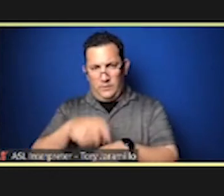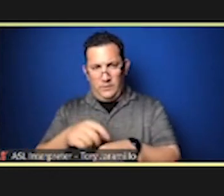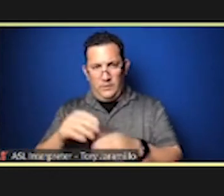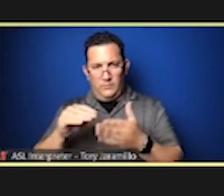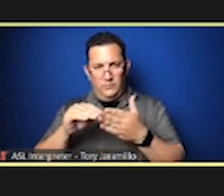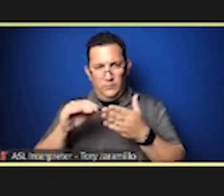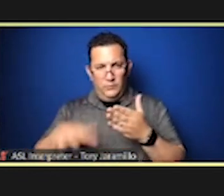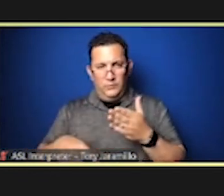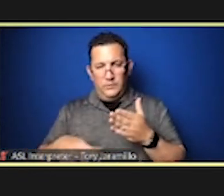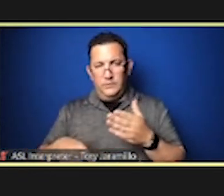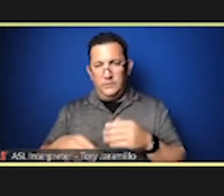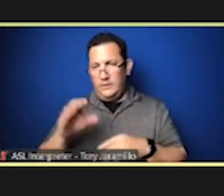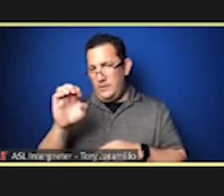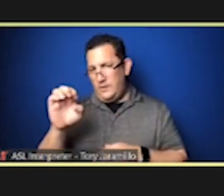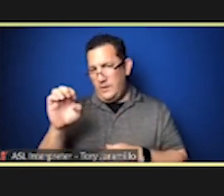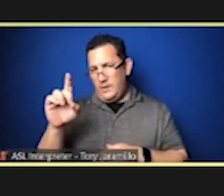Edgenuity.